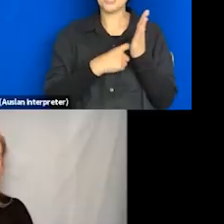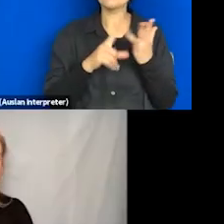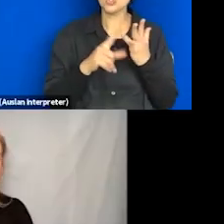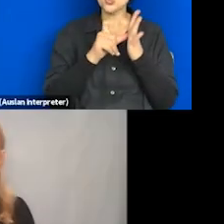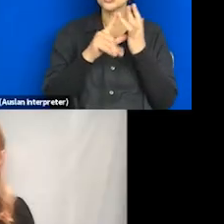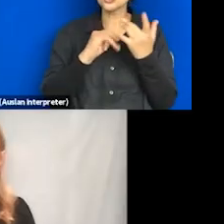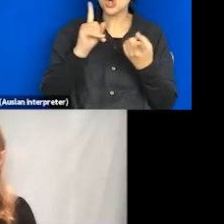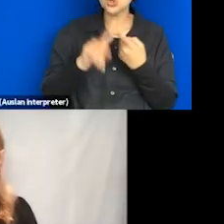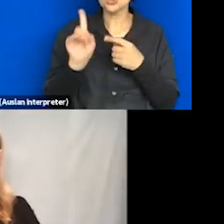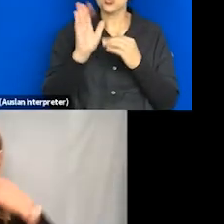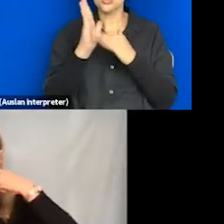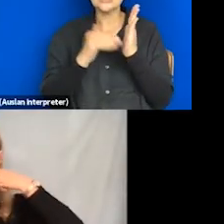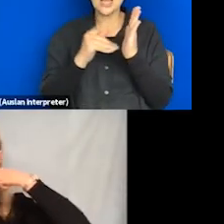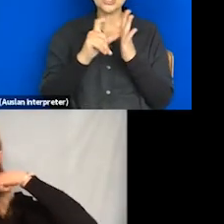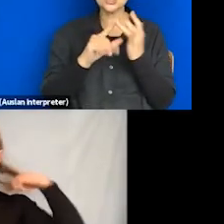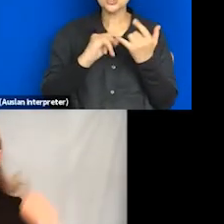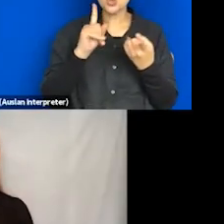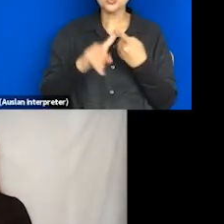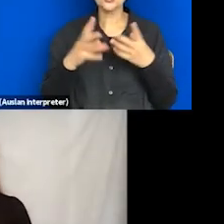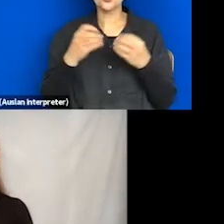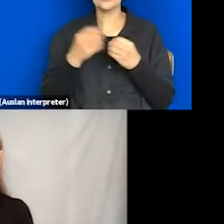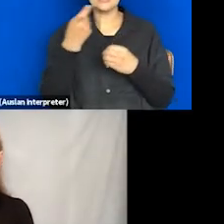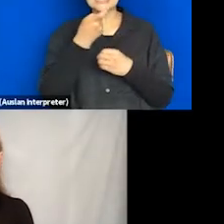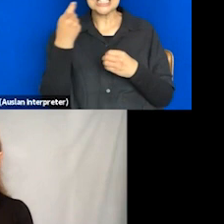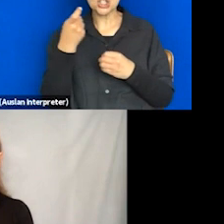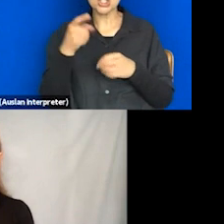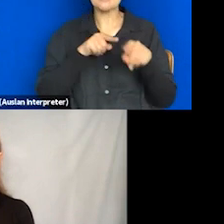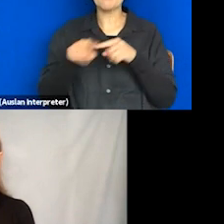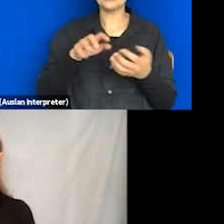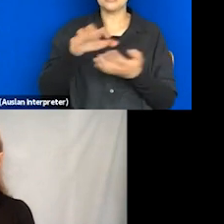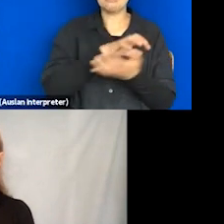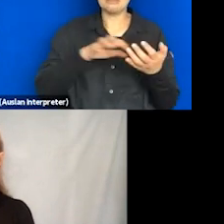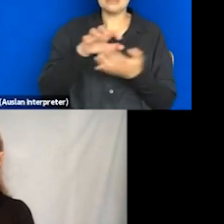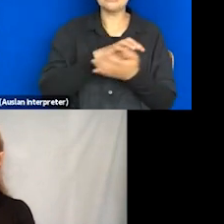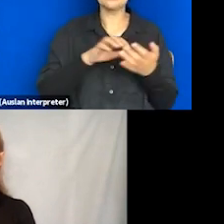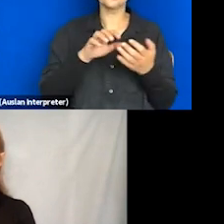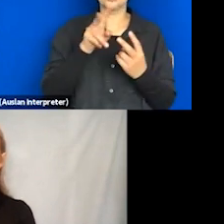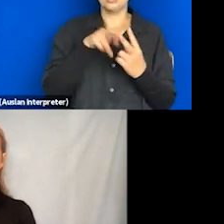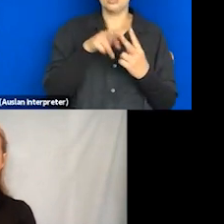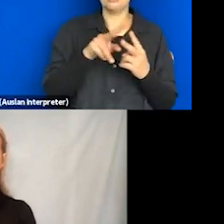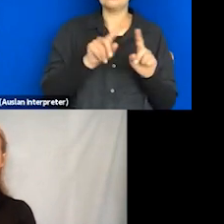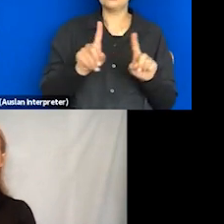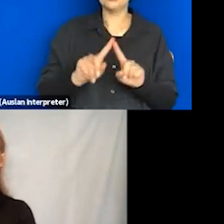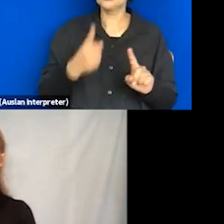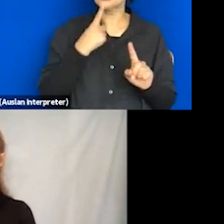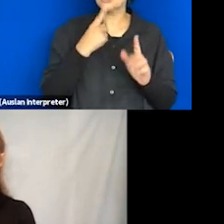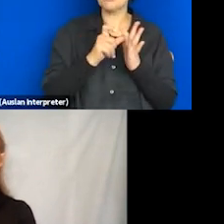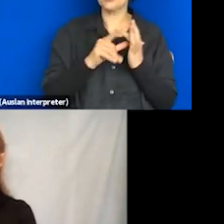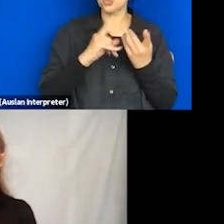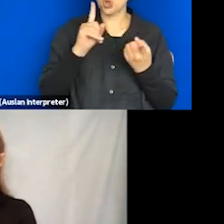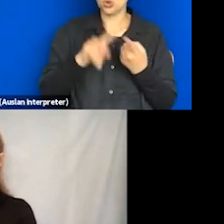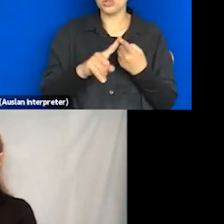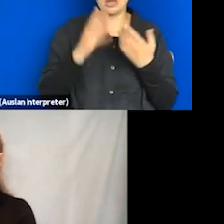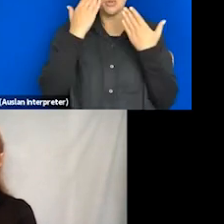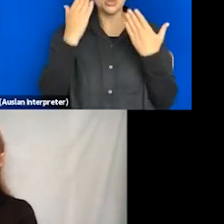to use. In addiction, it's mostly been a cocktail of motivational interviewing and ACT, but we don't really know